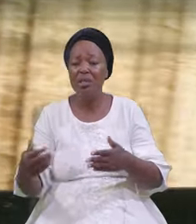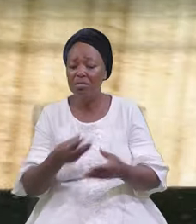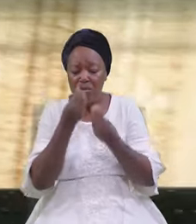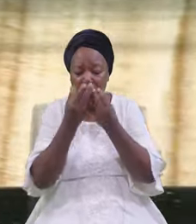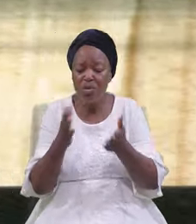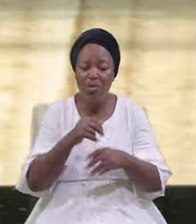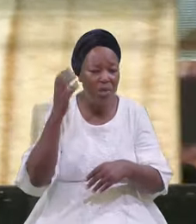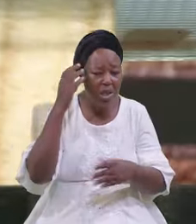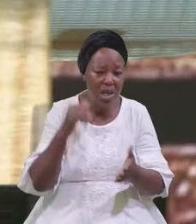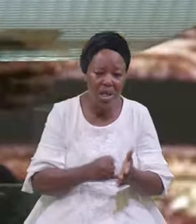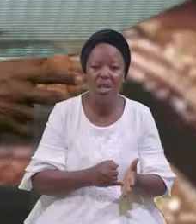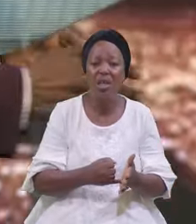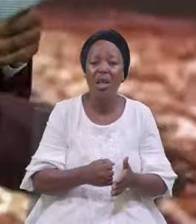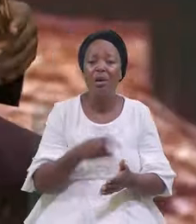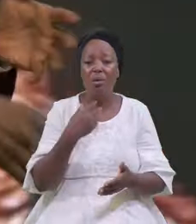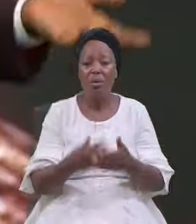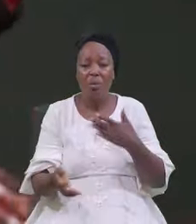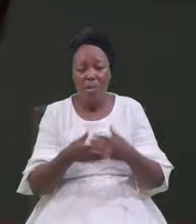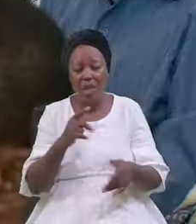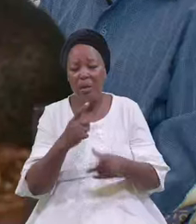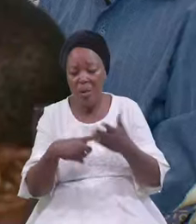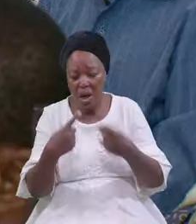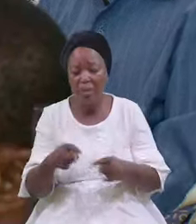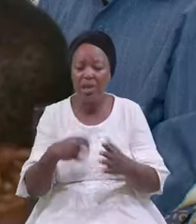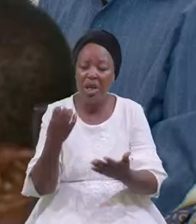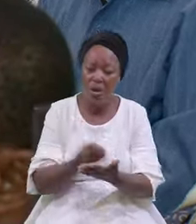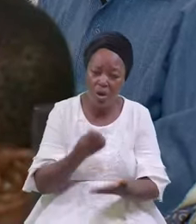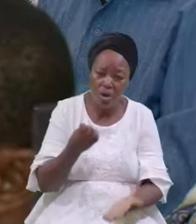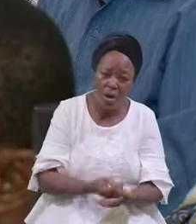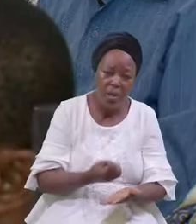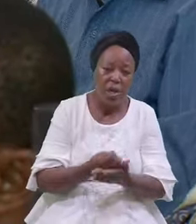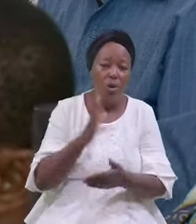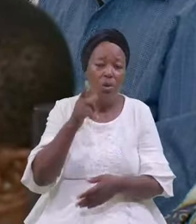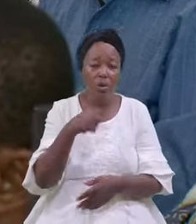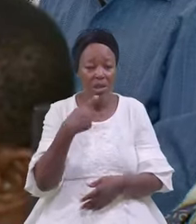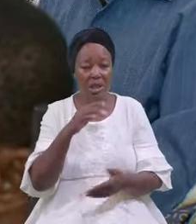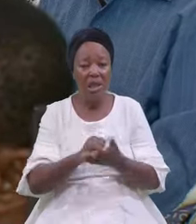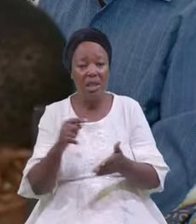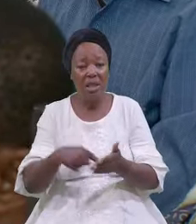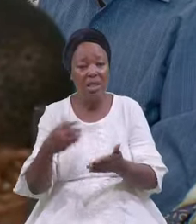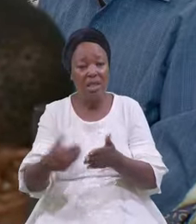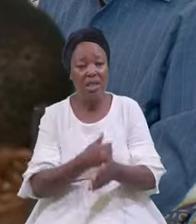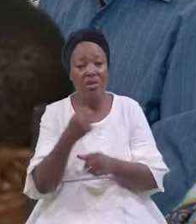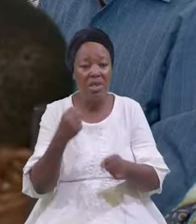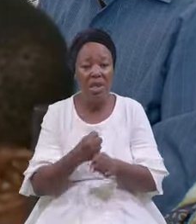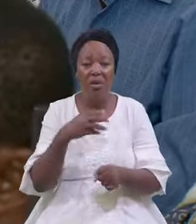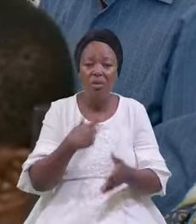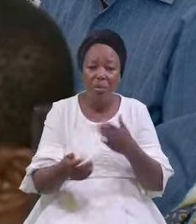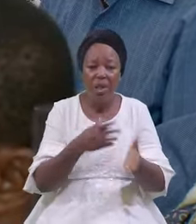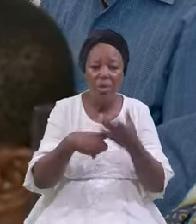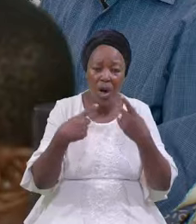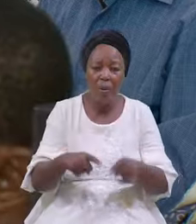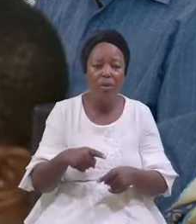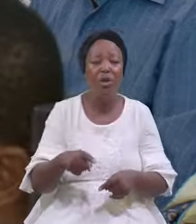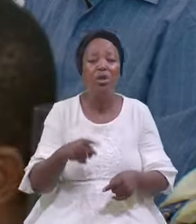whatever the economy, would you say that this new year, whatever comes, whatever goes, lovest